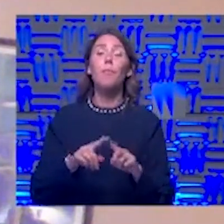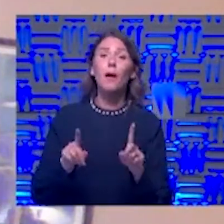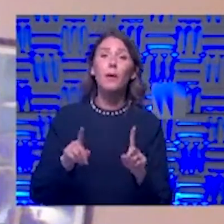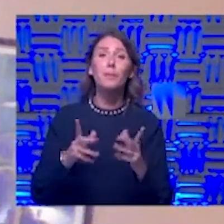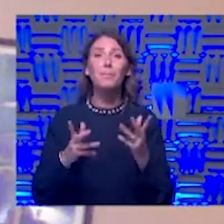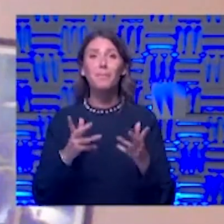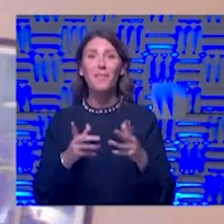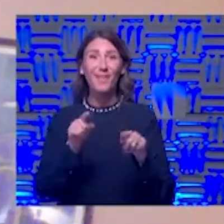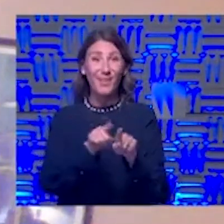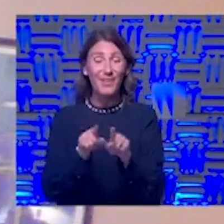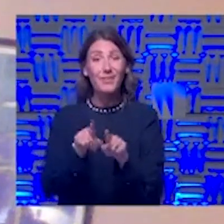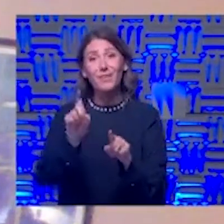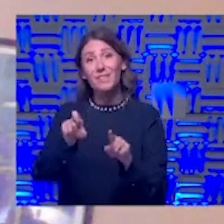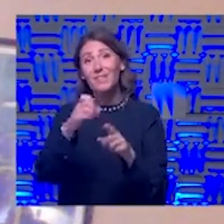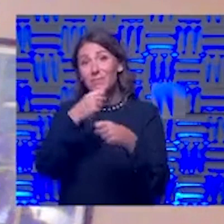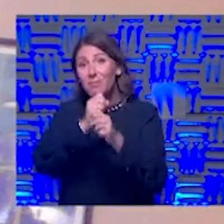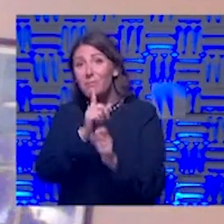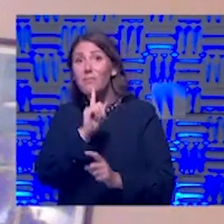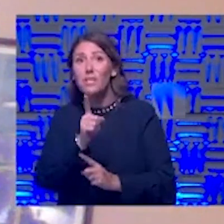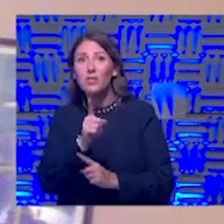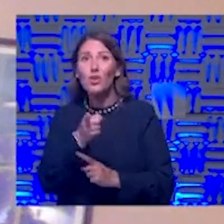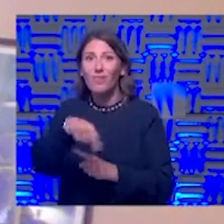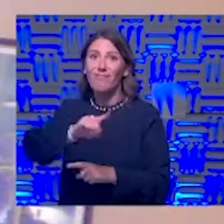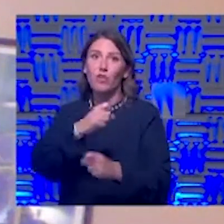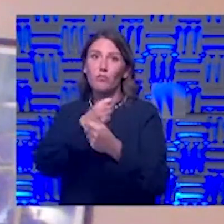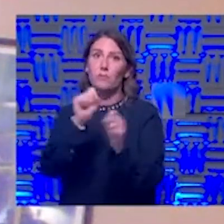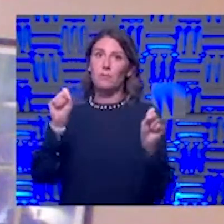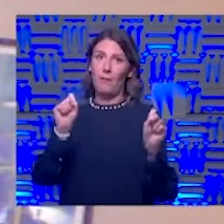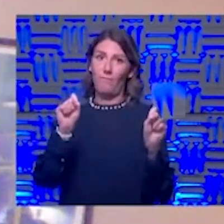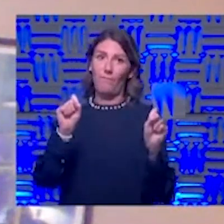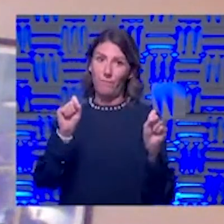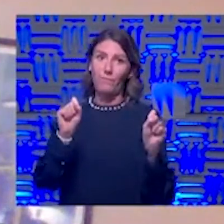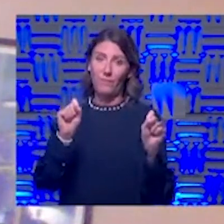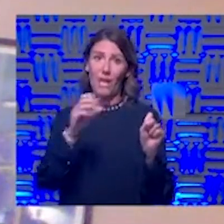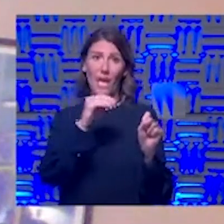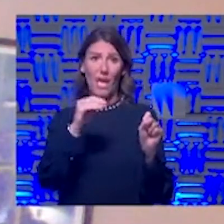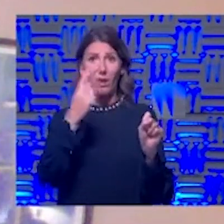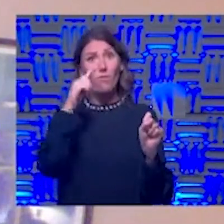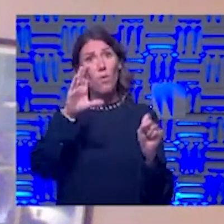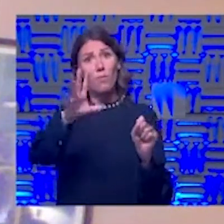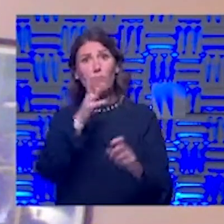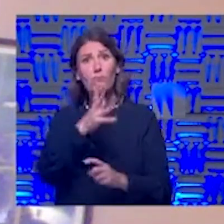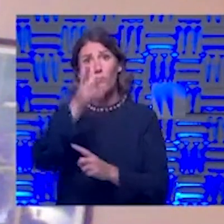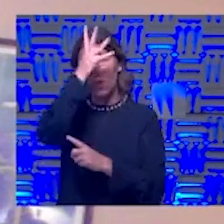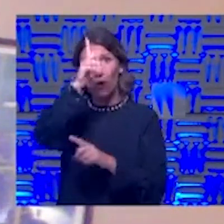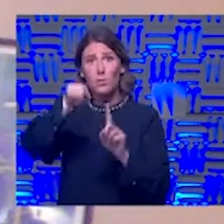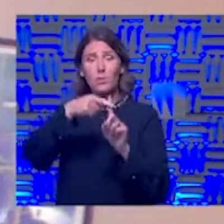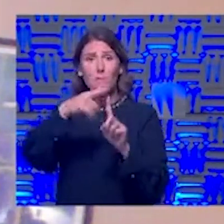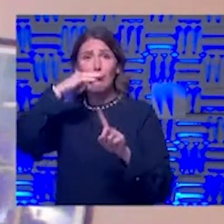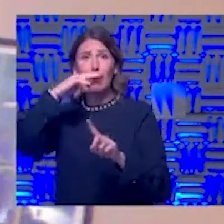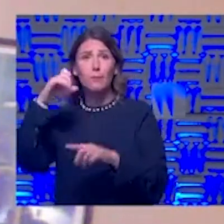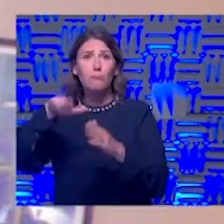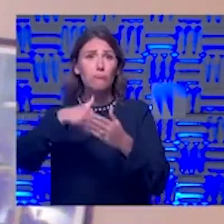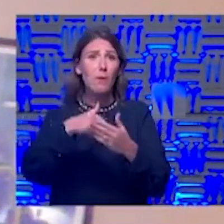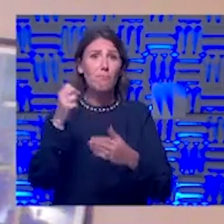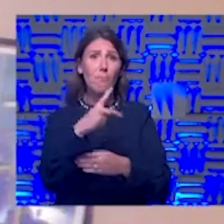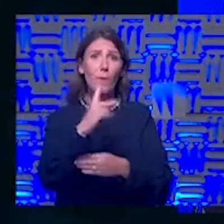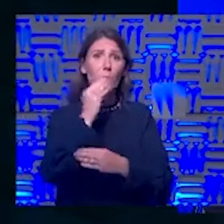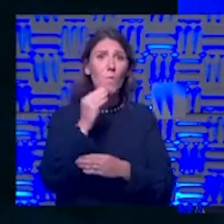we're also going to have to make sure that we can make it safe for them and for their parents when they come back home, and for the teachers that are there with